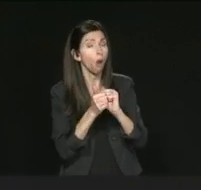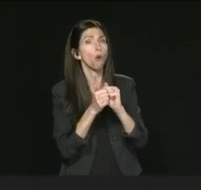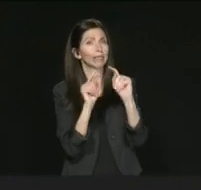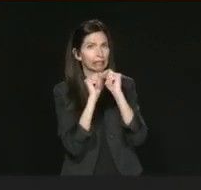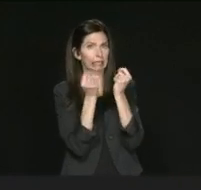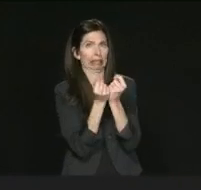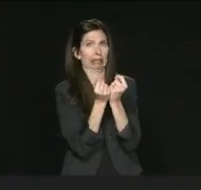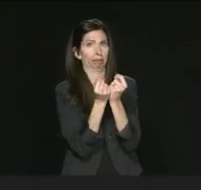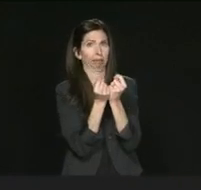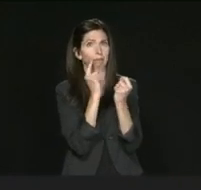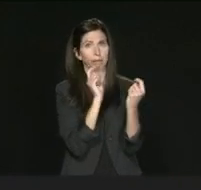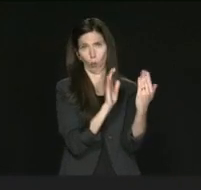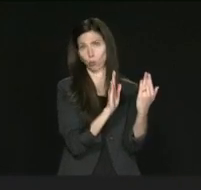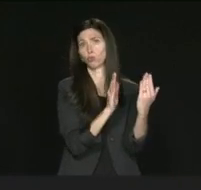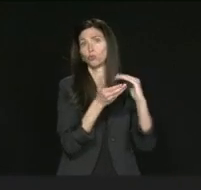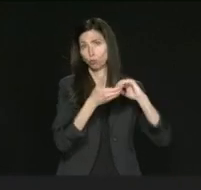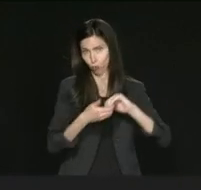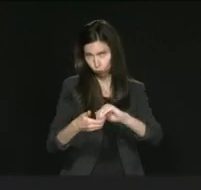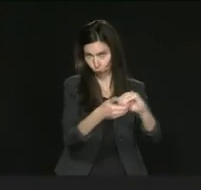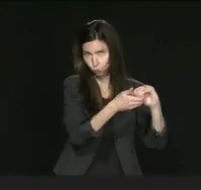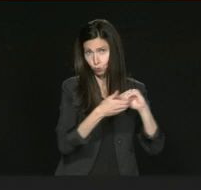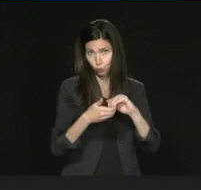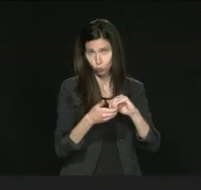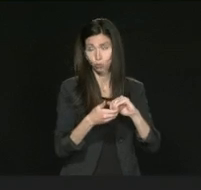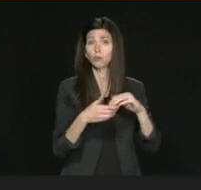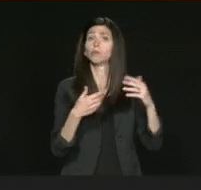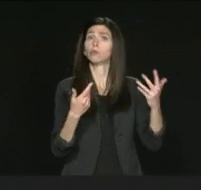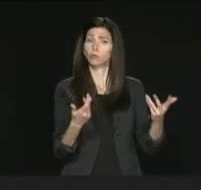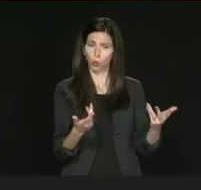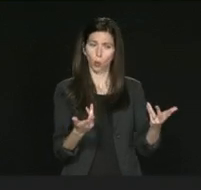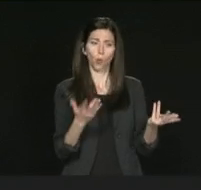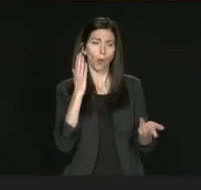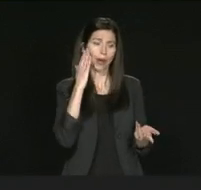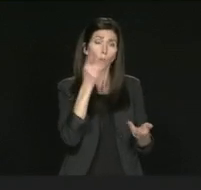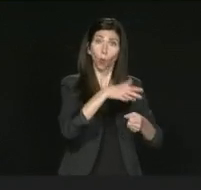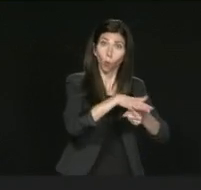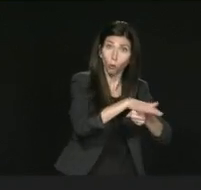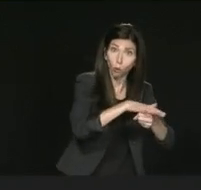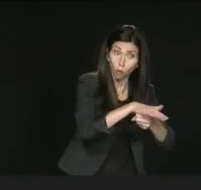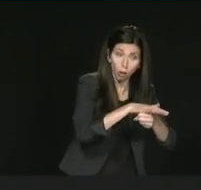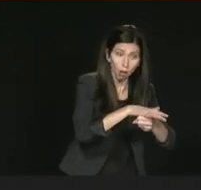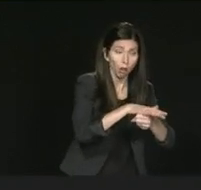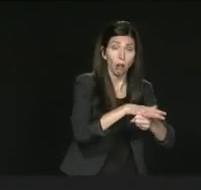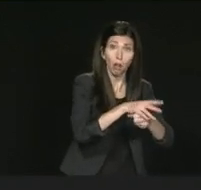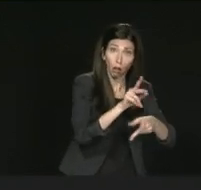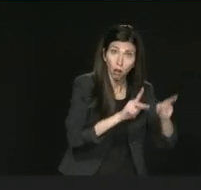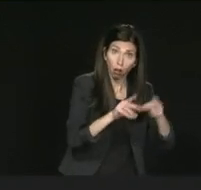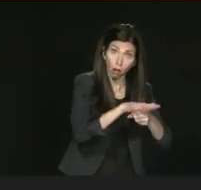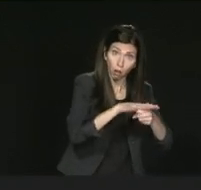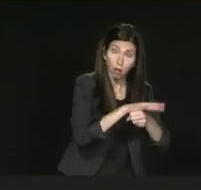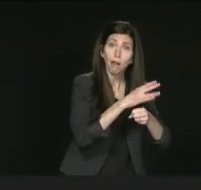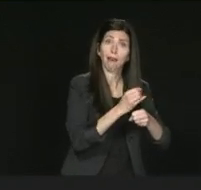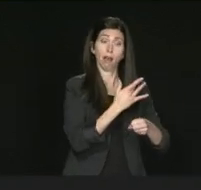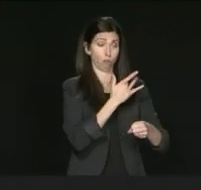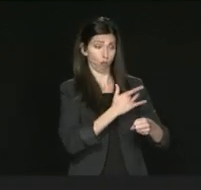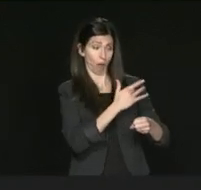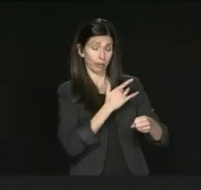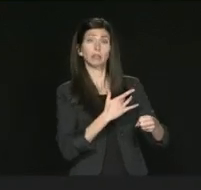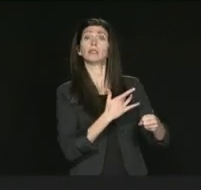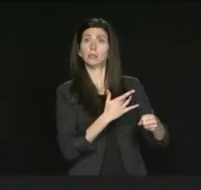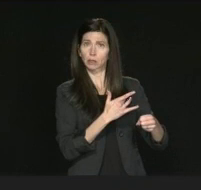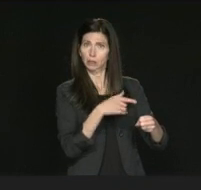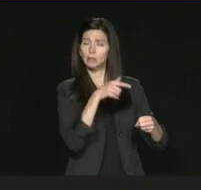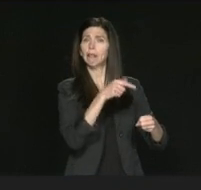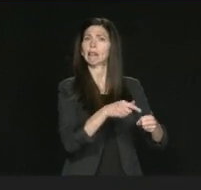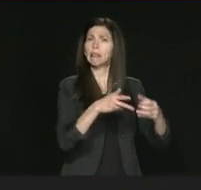understand it, local and provincial public health have mobilized some significant number of health